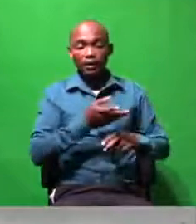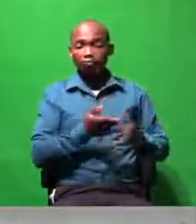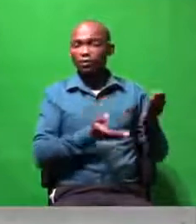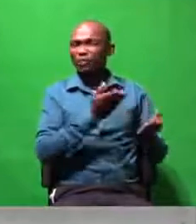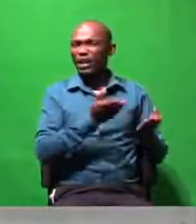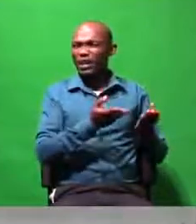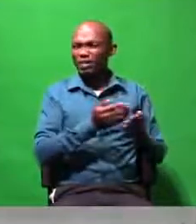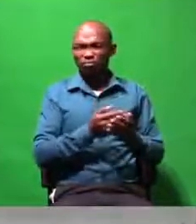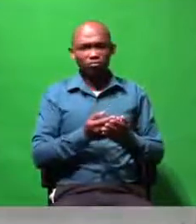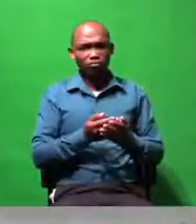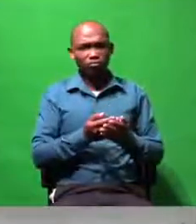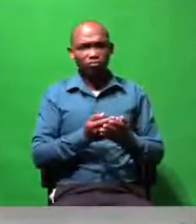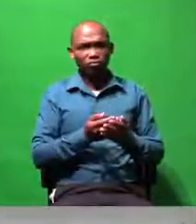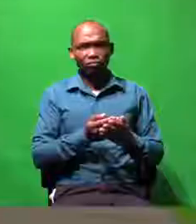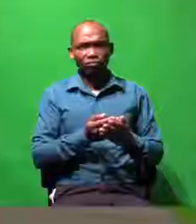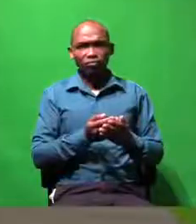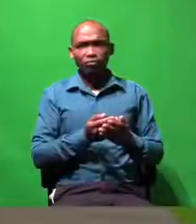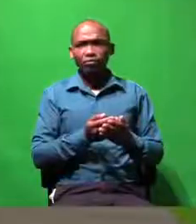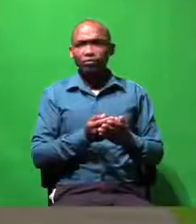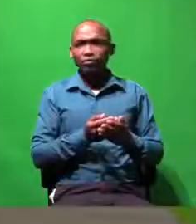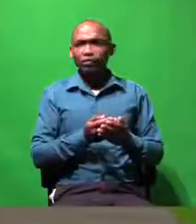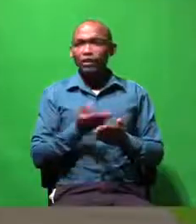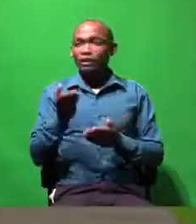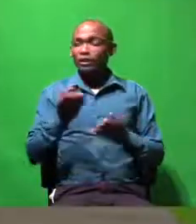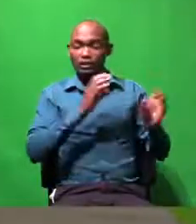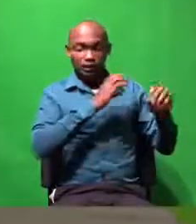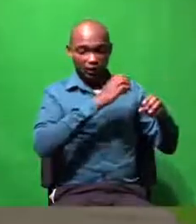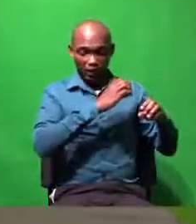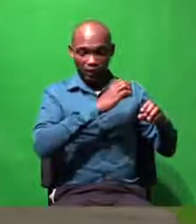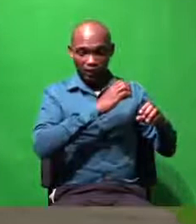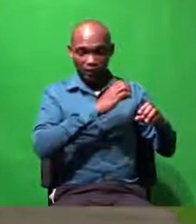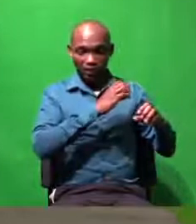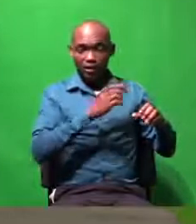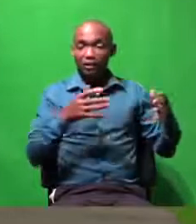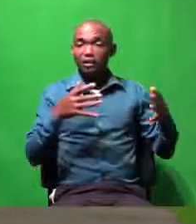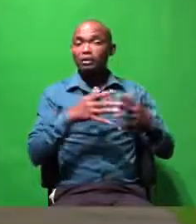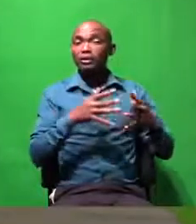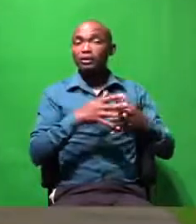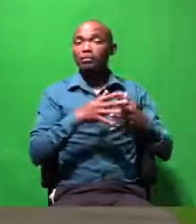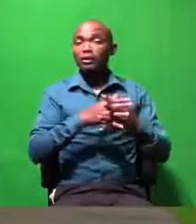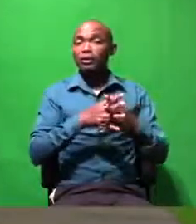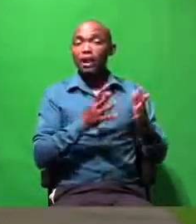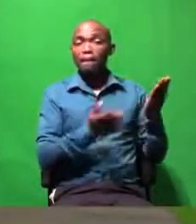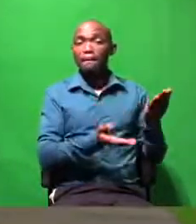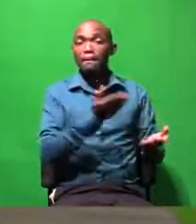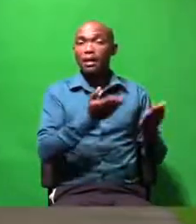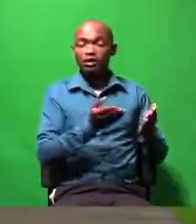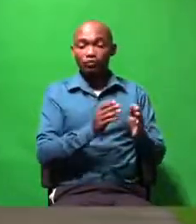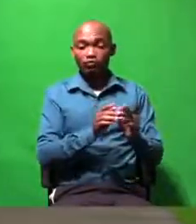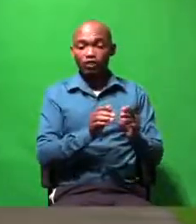Survey is a science and a systematic measure of